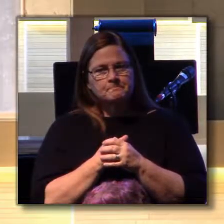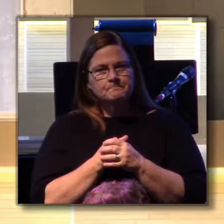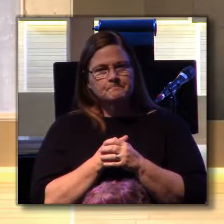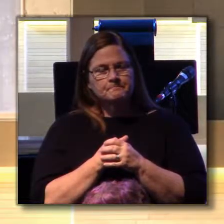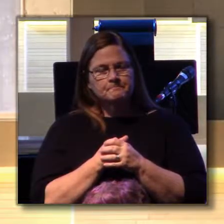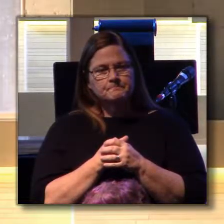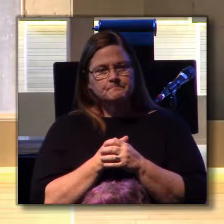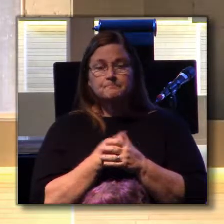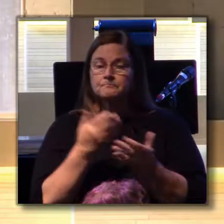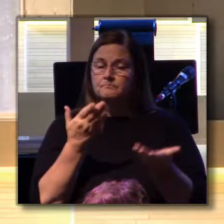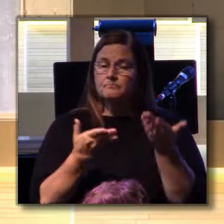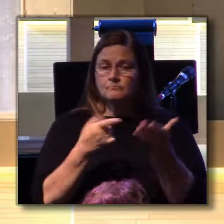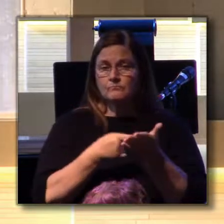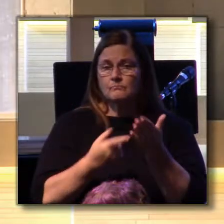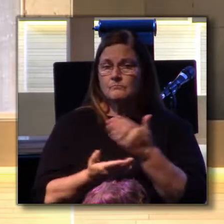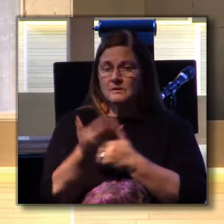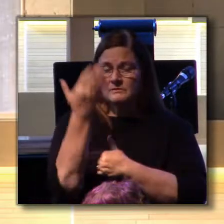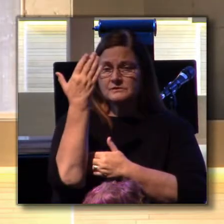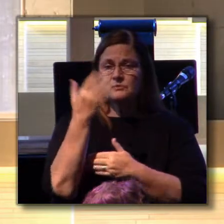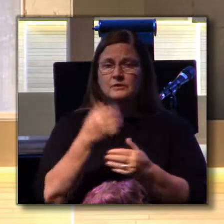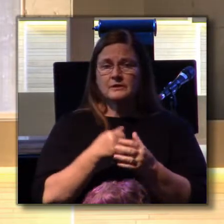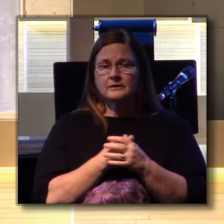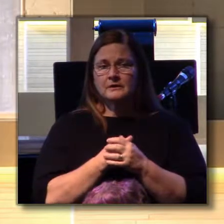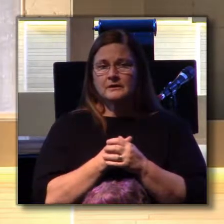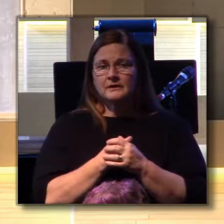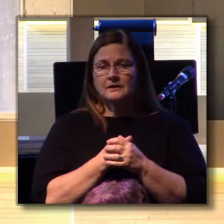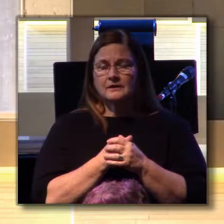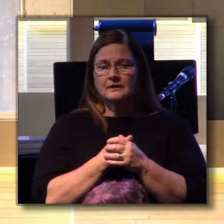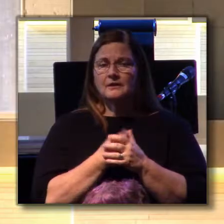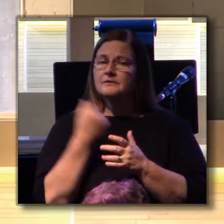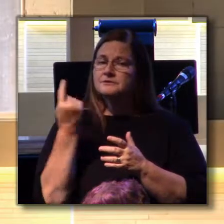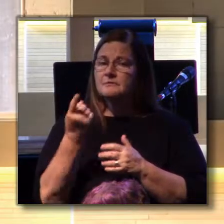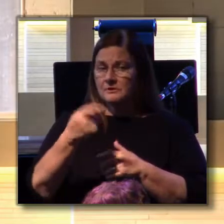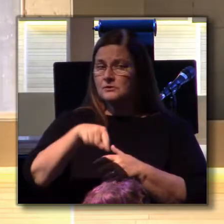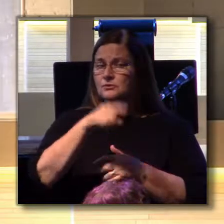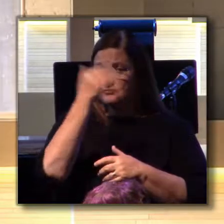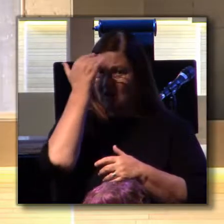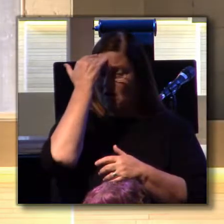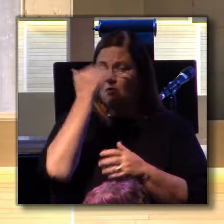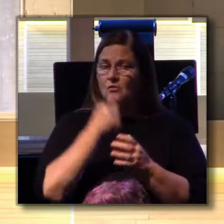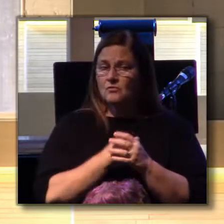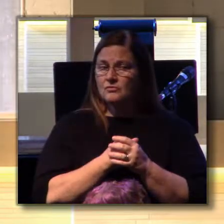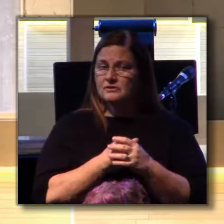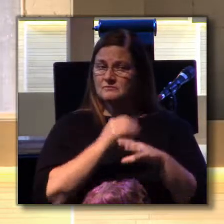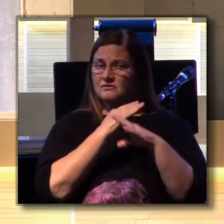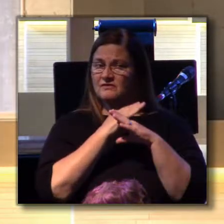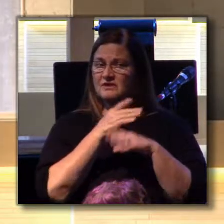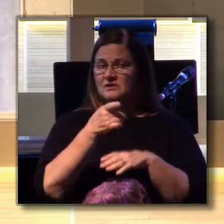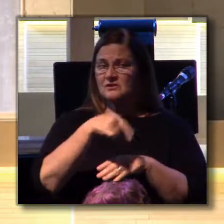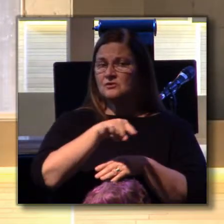Perhaps this morning, there's something you know that is keeping you from